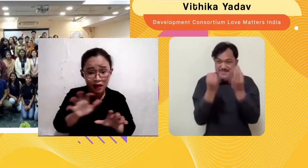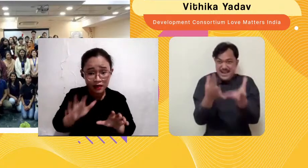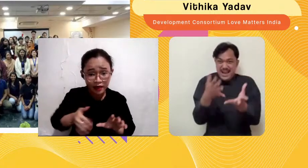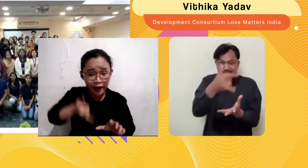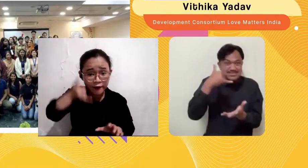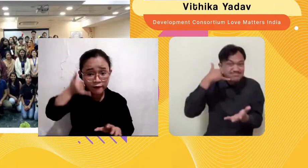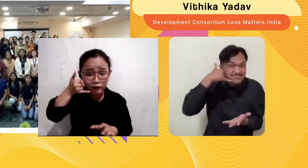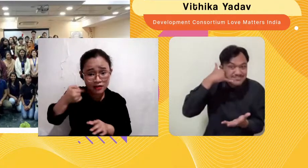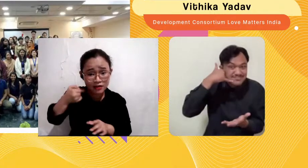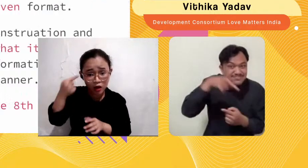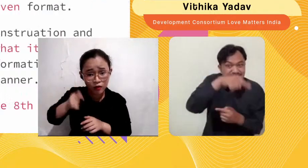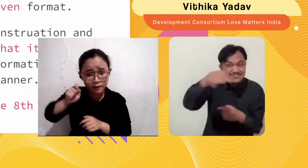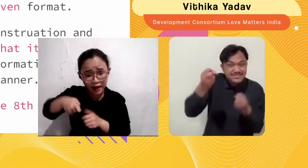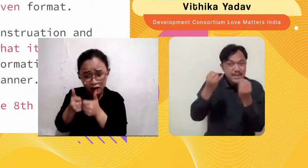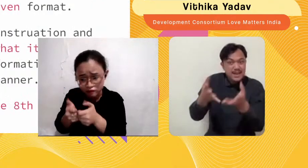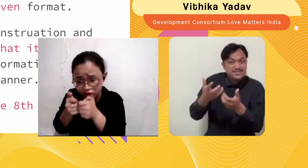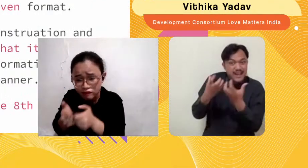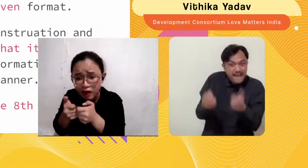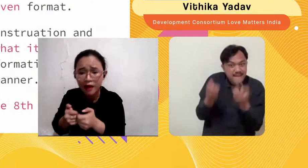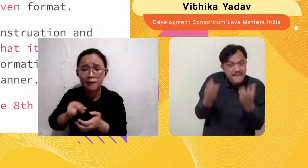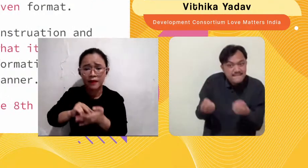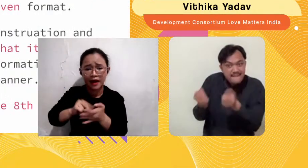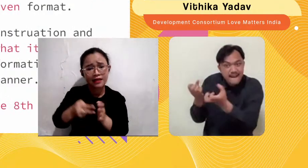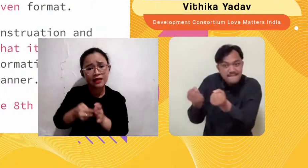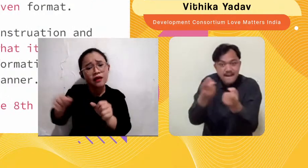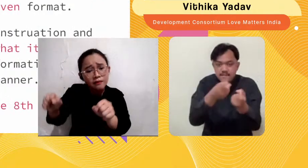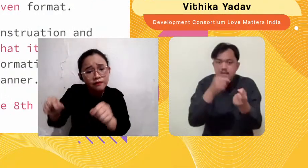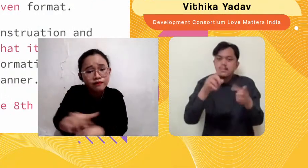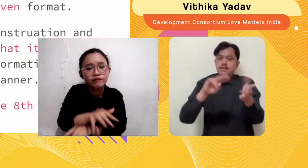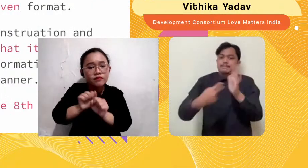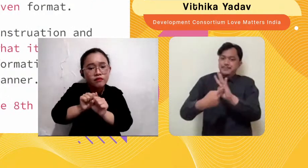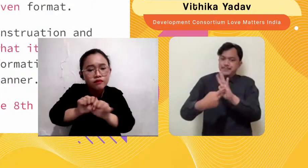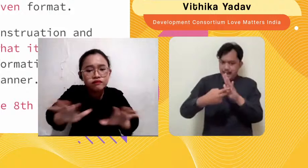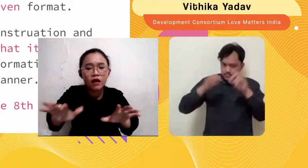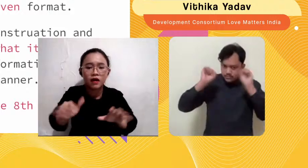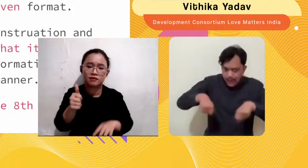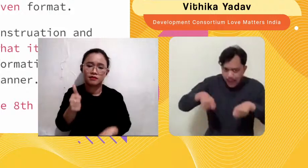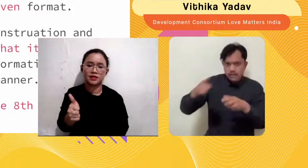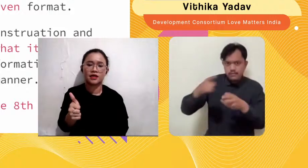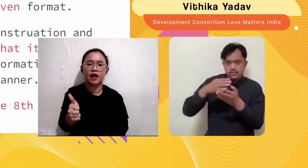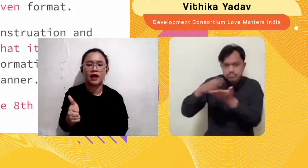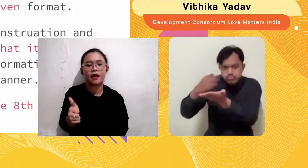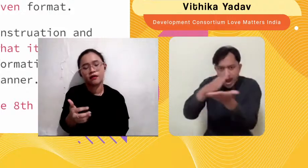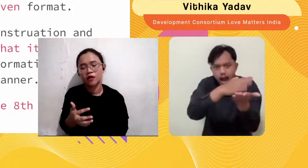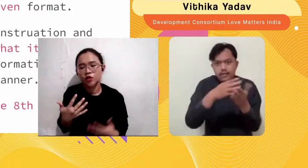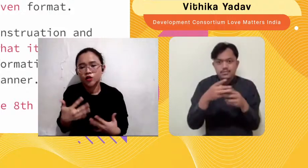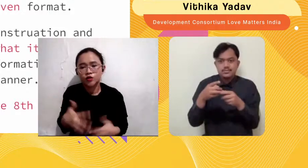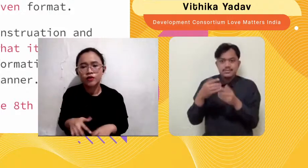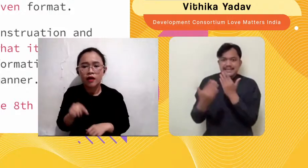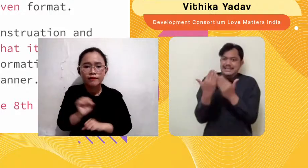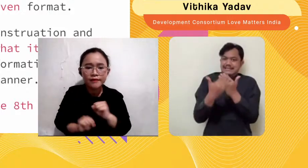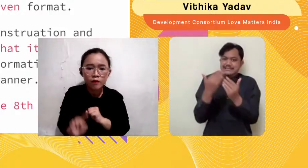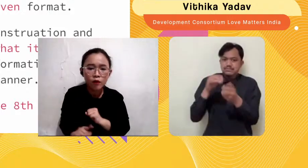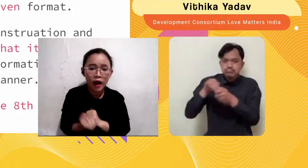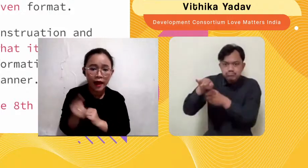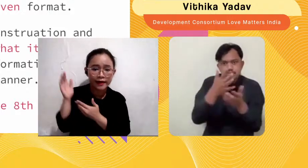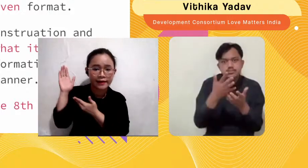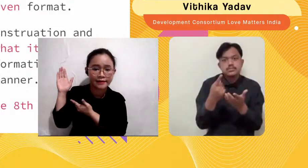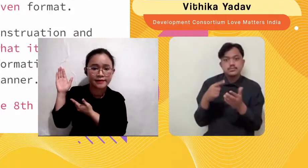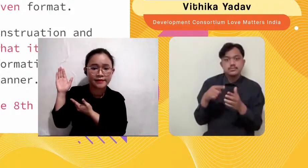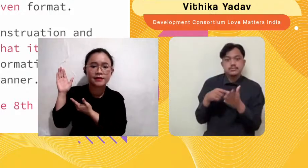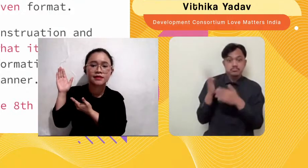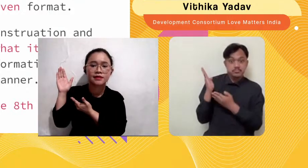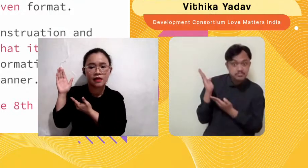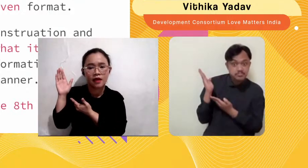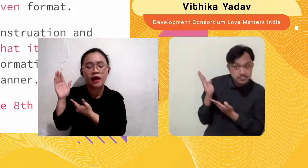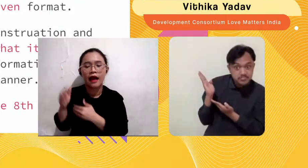So this is really about what we do. We have also done the India's first augmented reality app on CSE, which